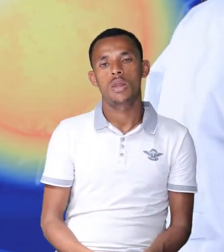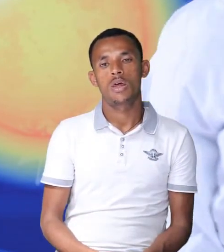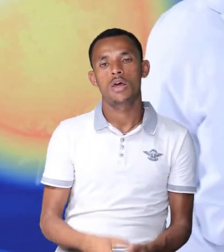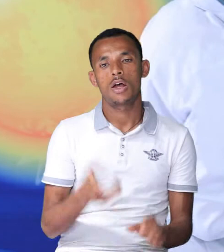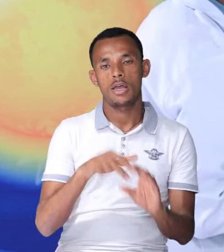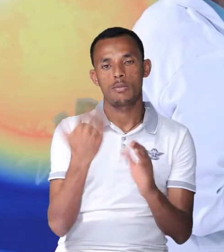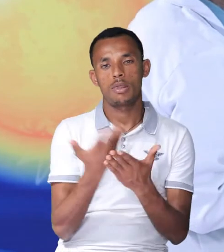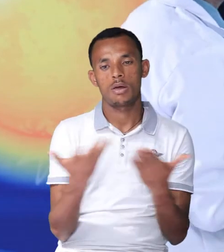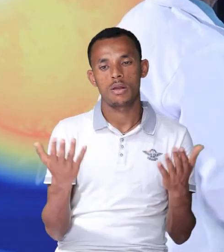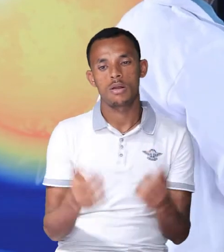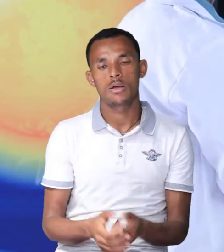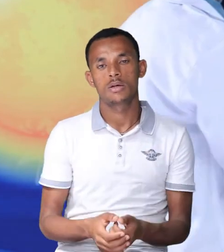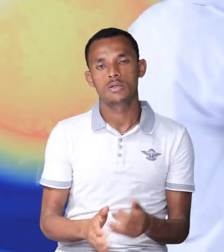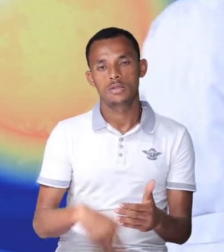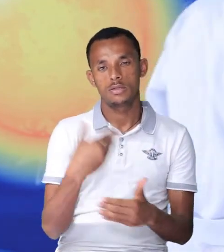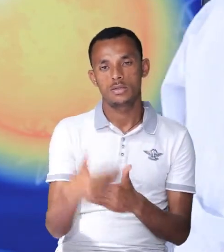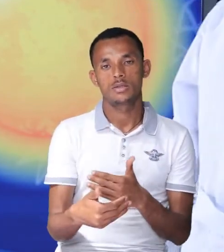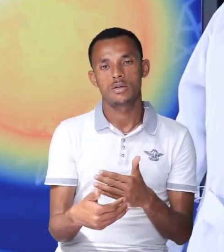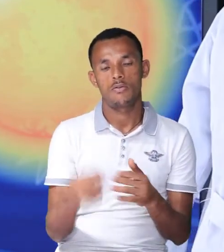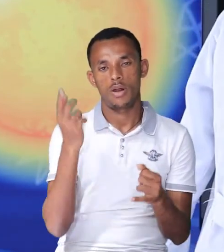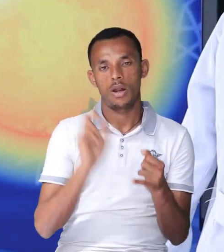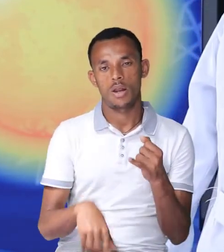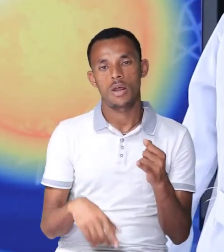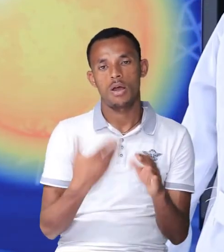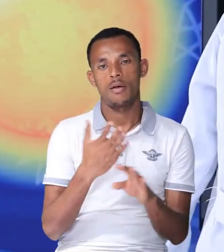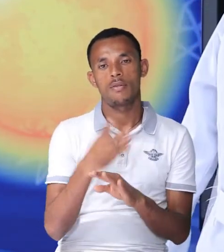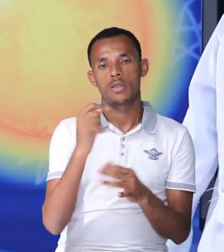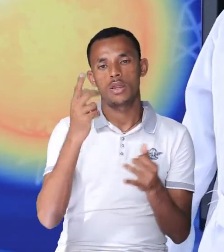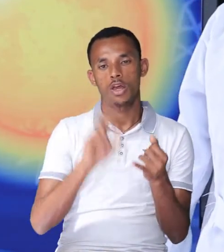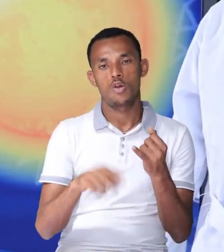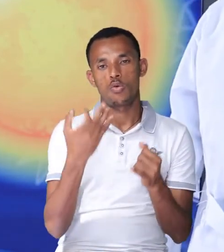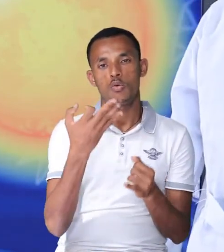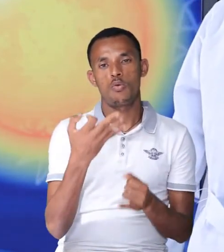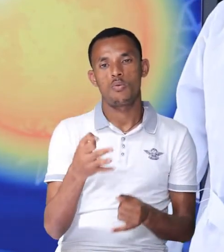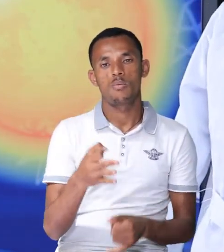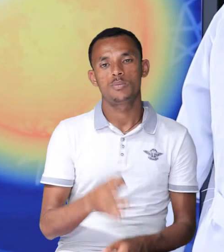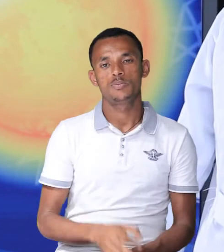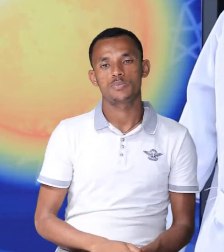gas particles. Then finally, after the end of